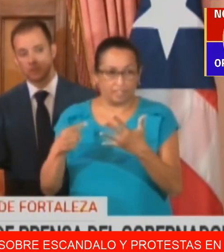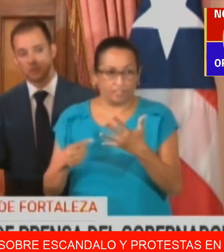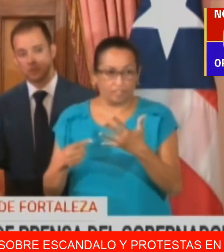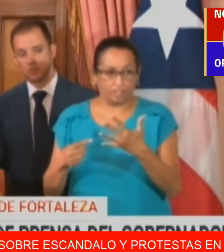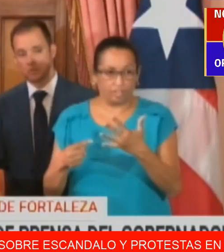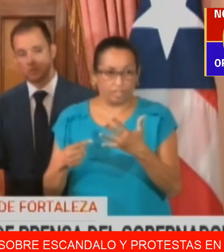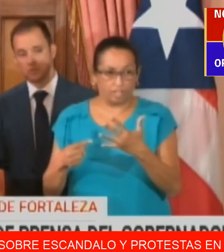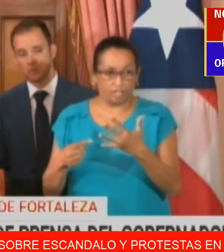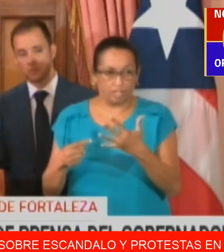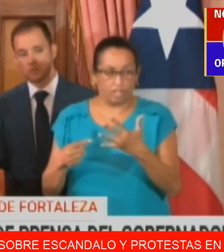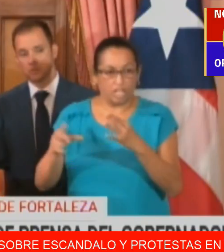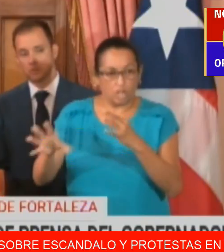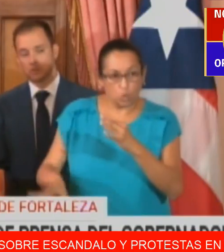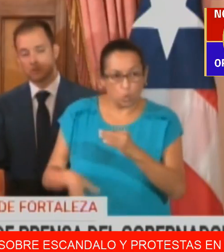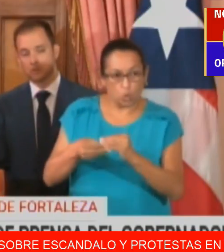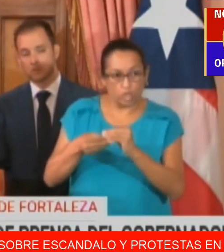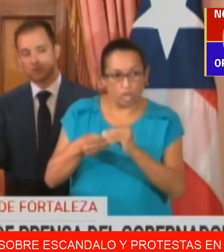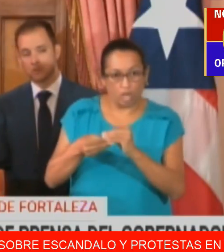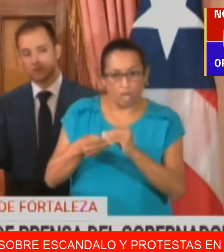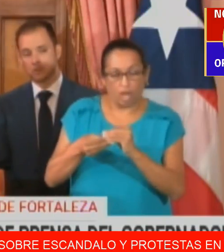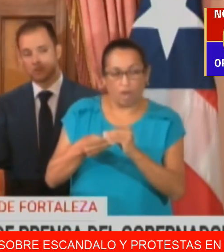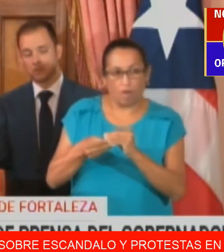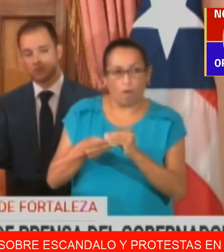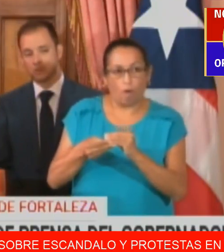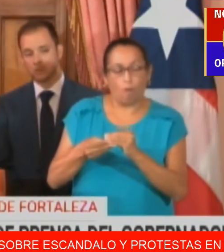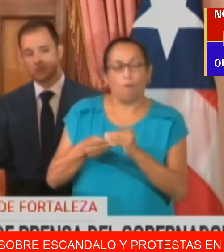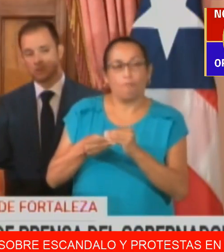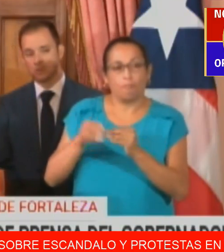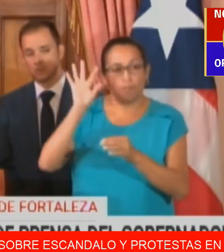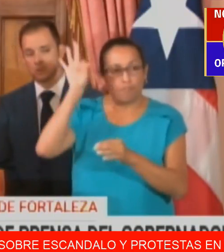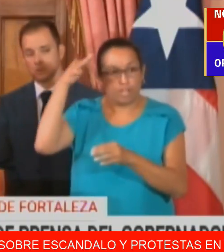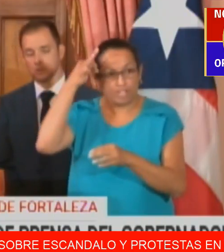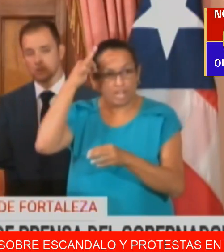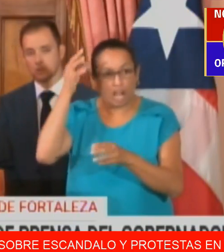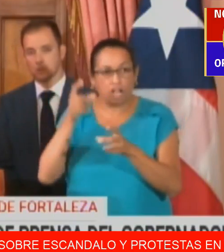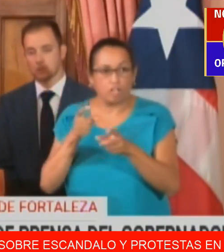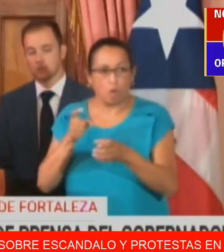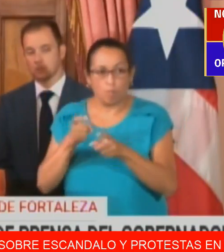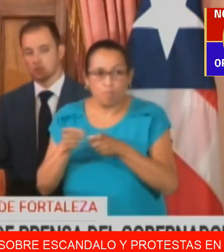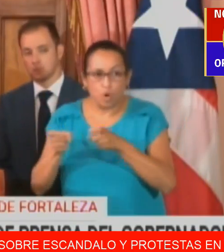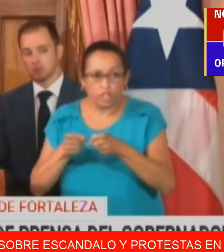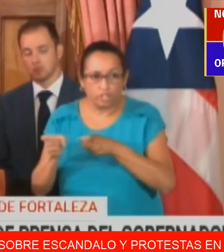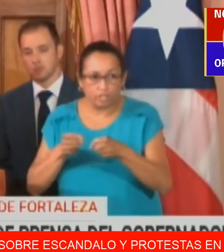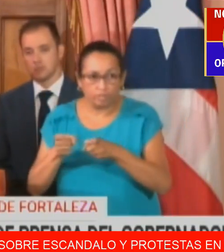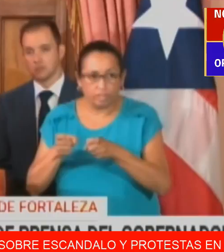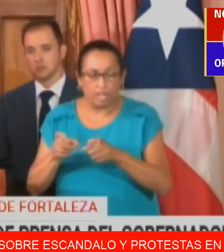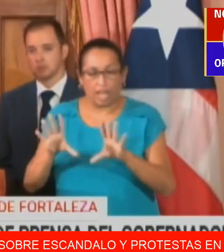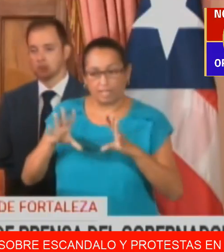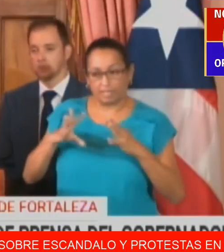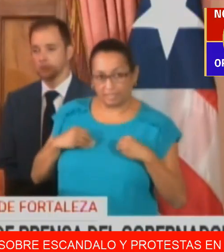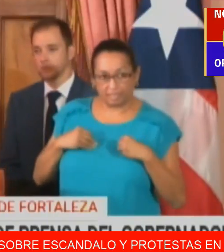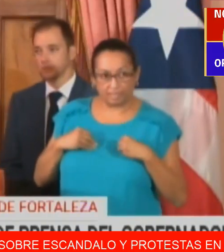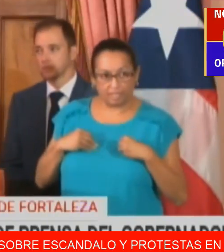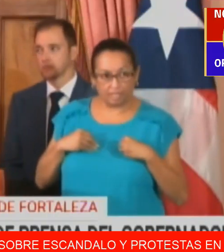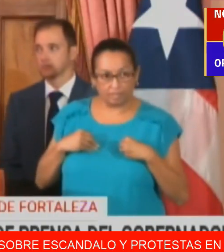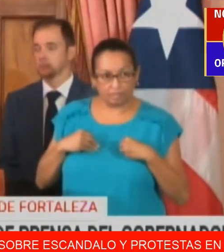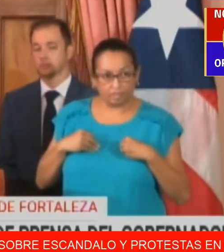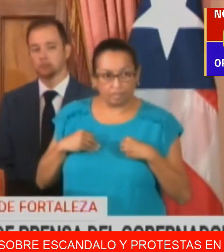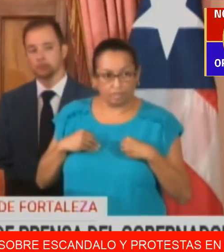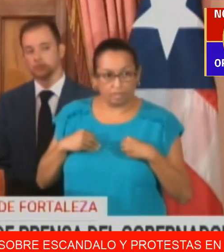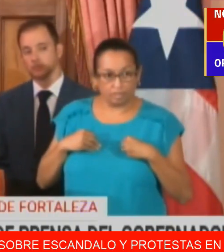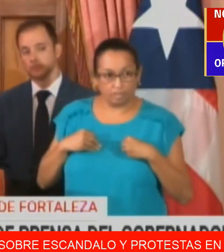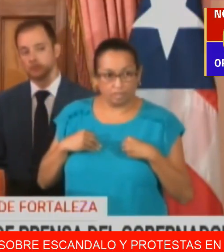to accept will include a federal monitor that has been talked about in the past? Would you be willing to accept that? And